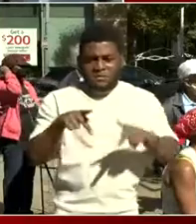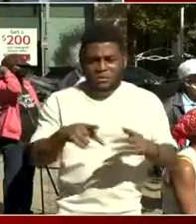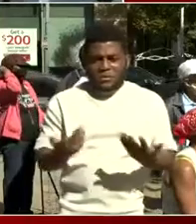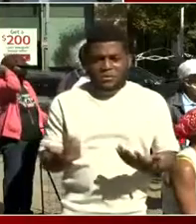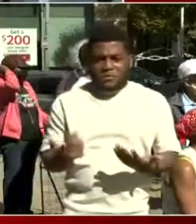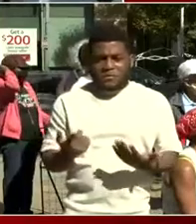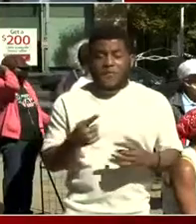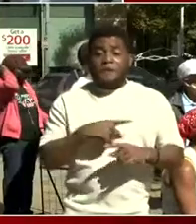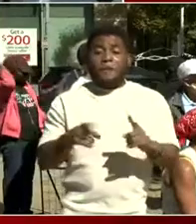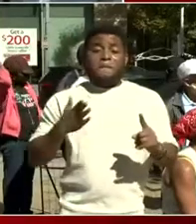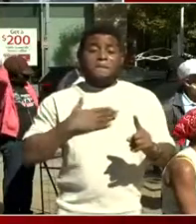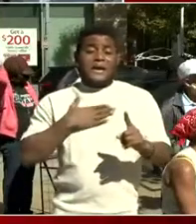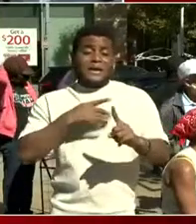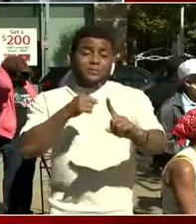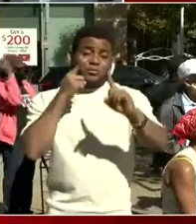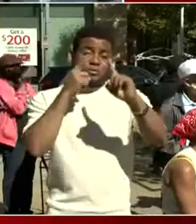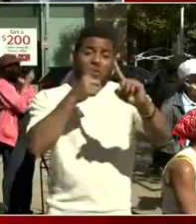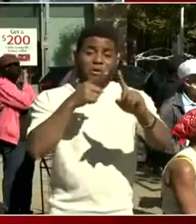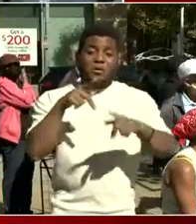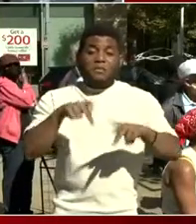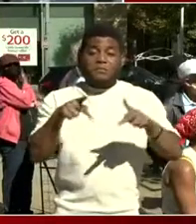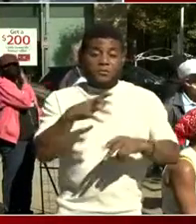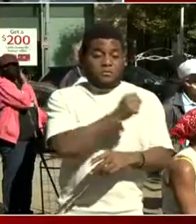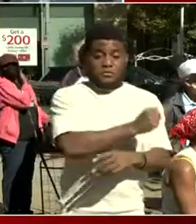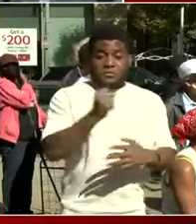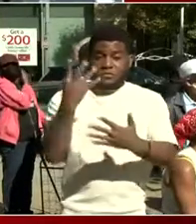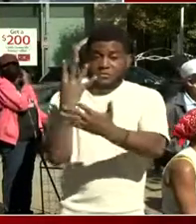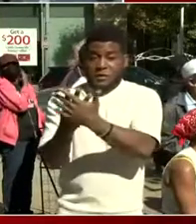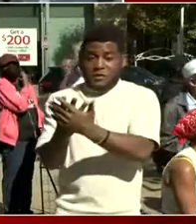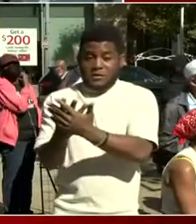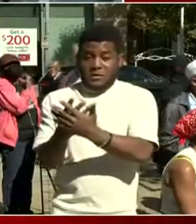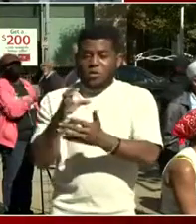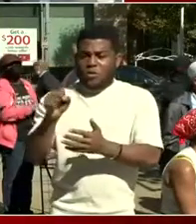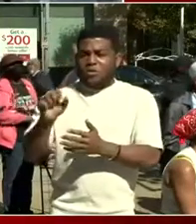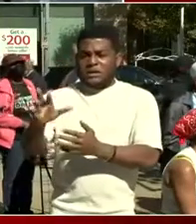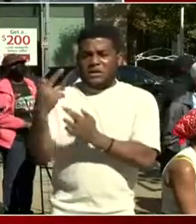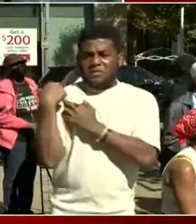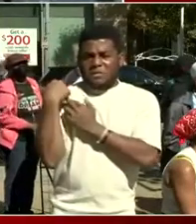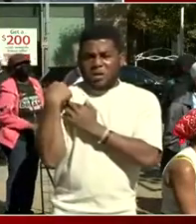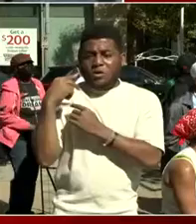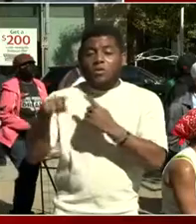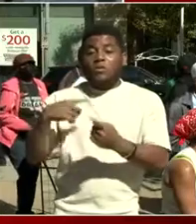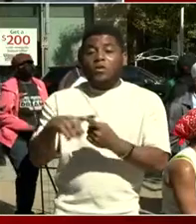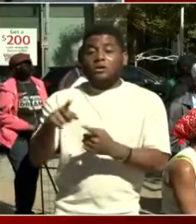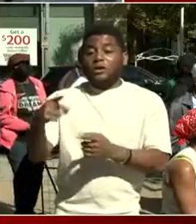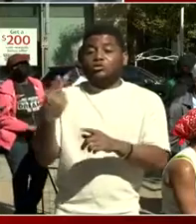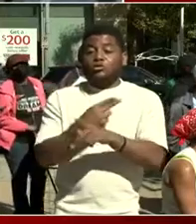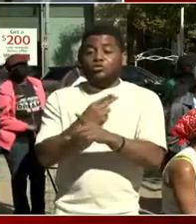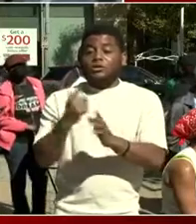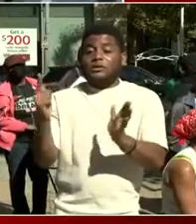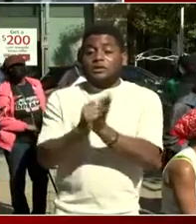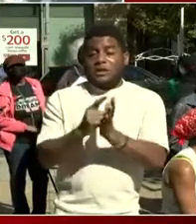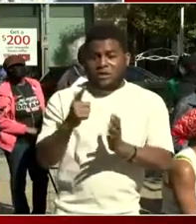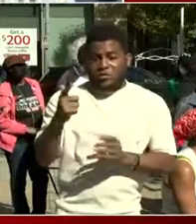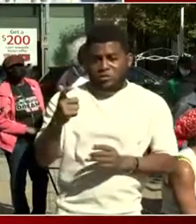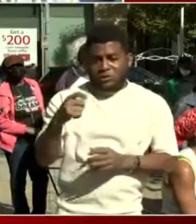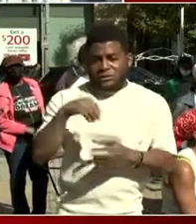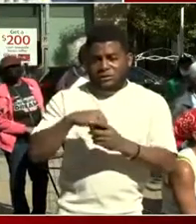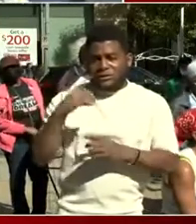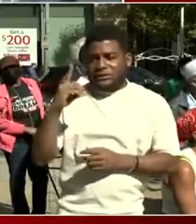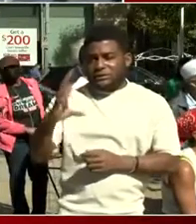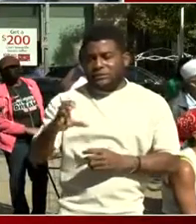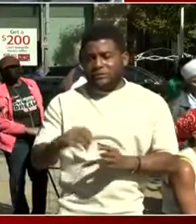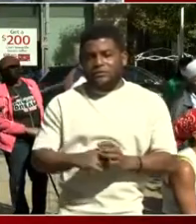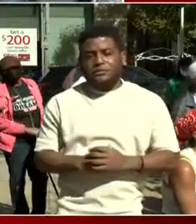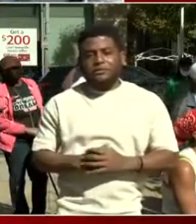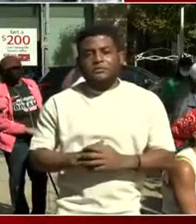going to jail being held accountable when they violate community and go out here and use these illegal firearms illegally in our city. And a follow-up for the